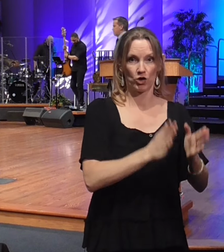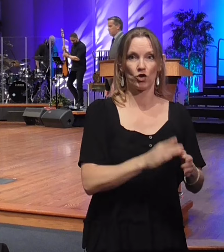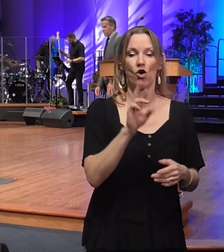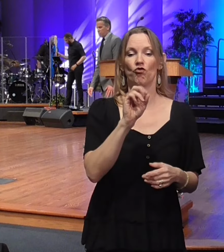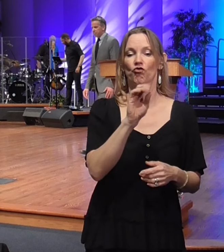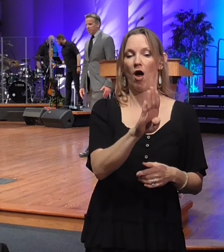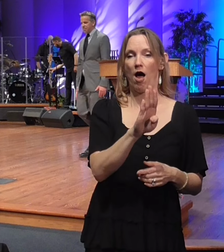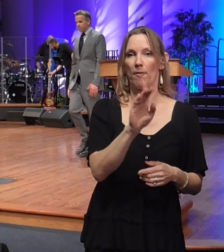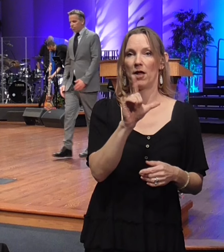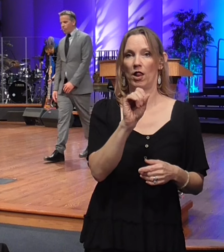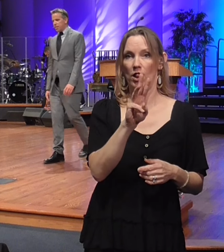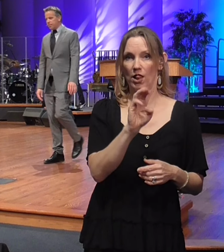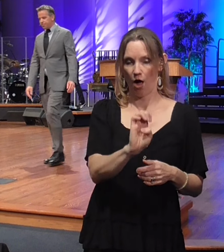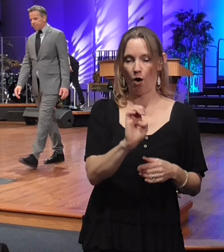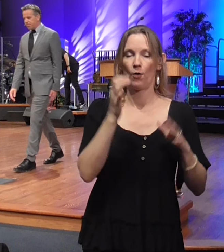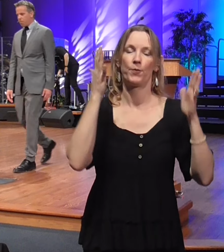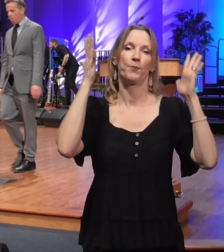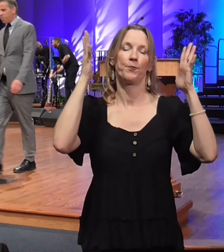Lowe.